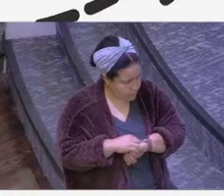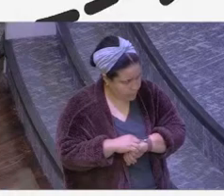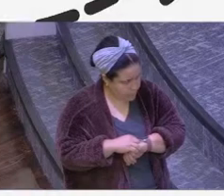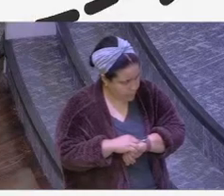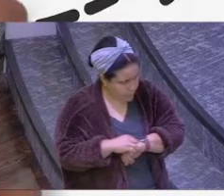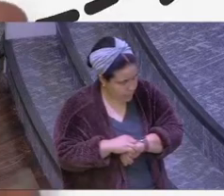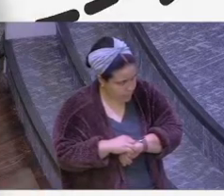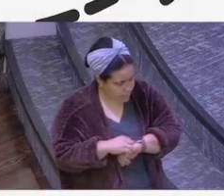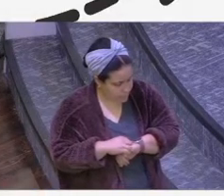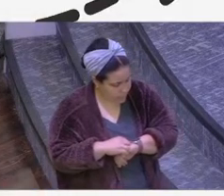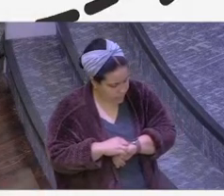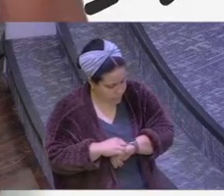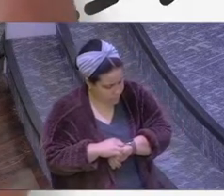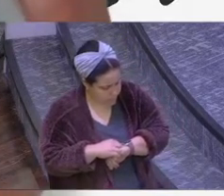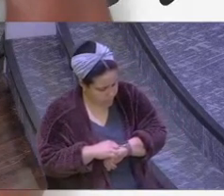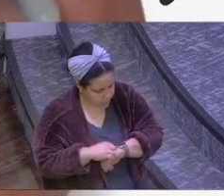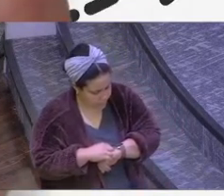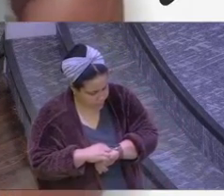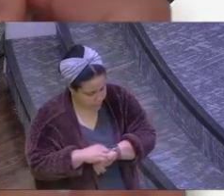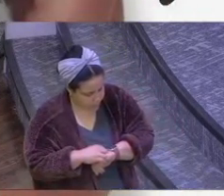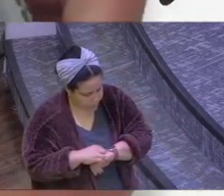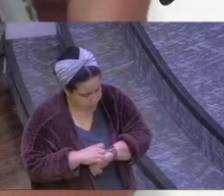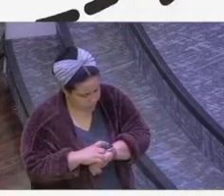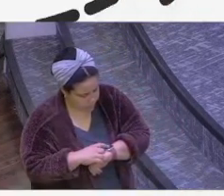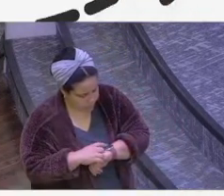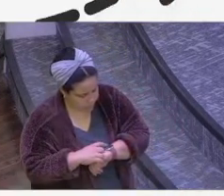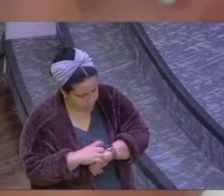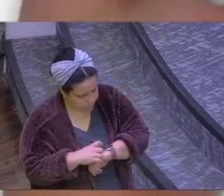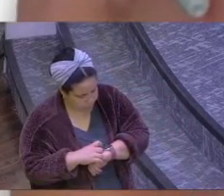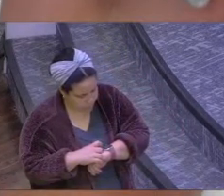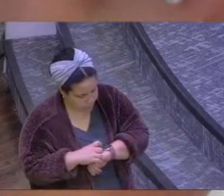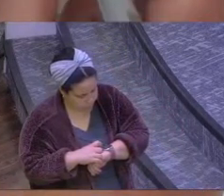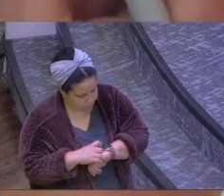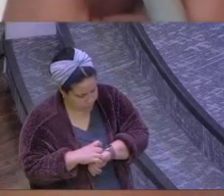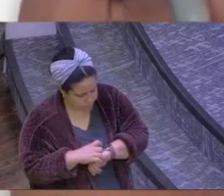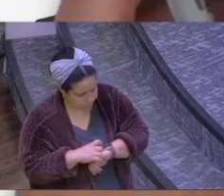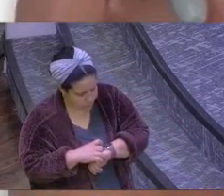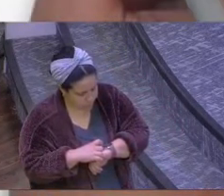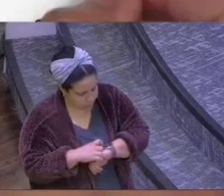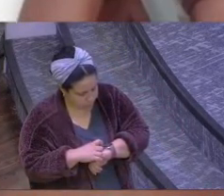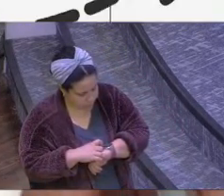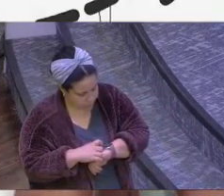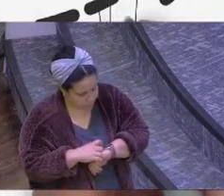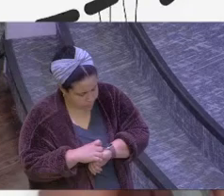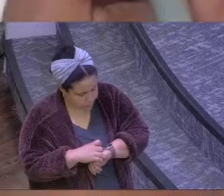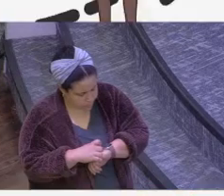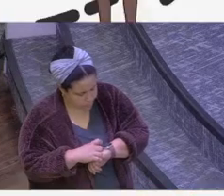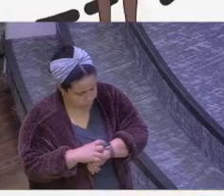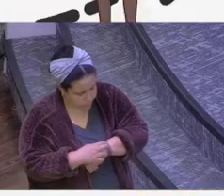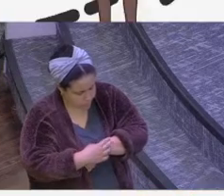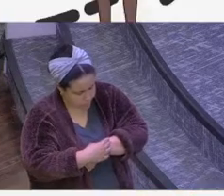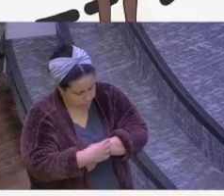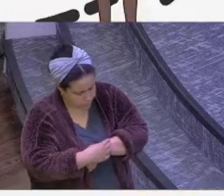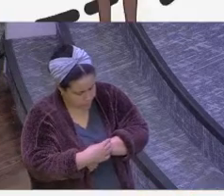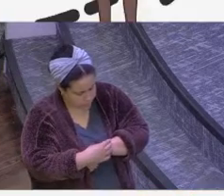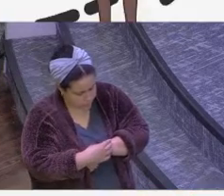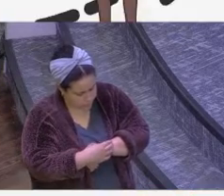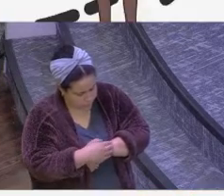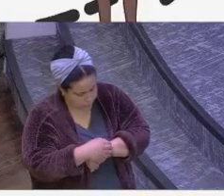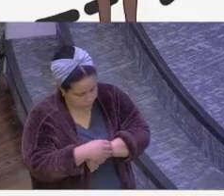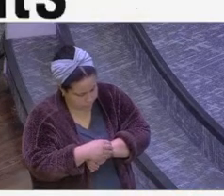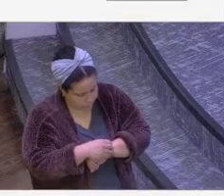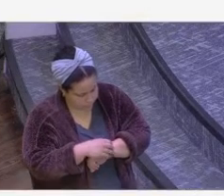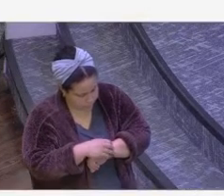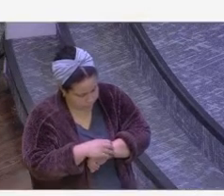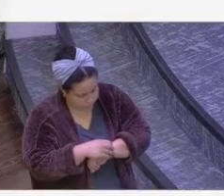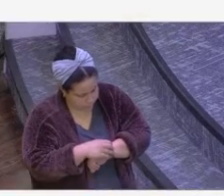libraries, school maintenance, and salaries for principals. The funds for these positions are tied to the number of schools within the system and the number of FTEs in